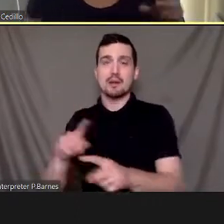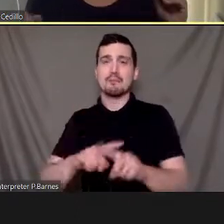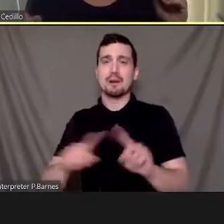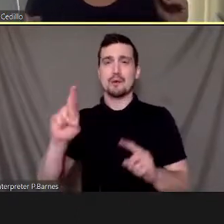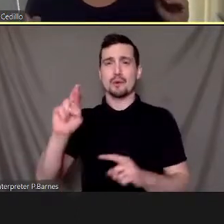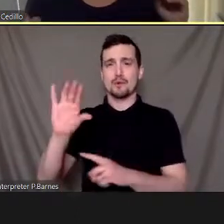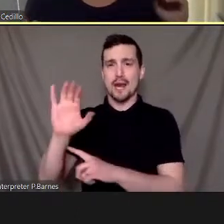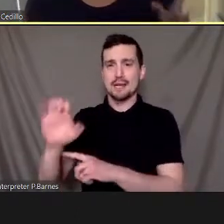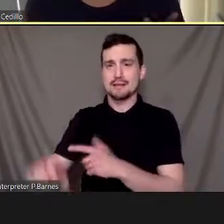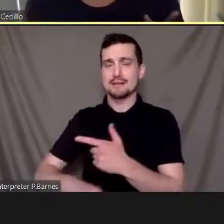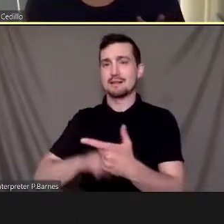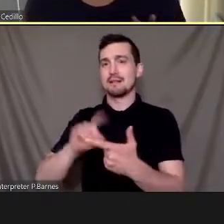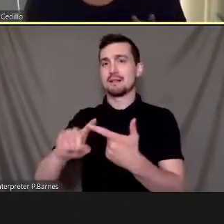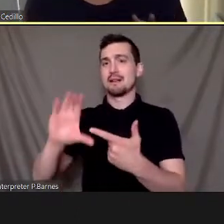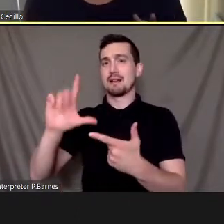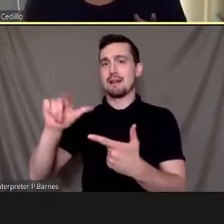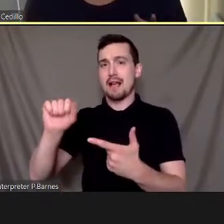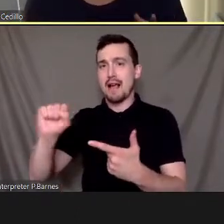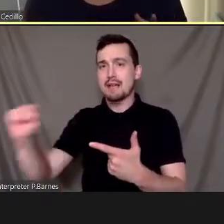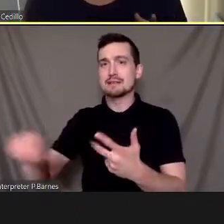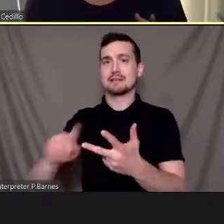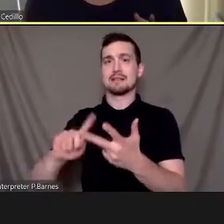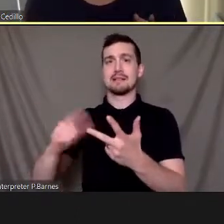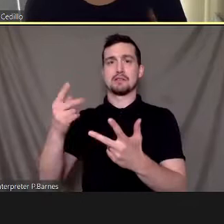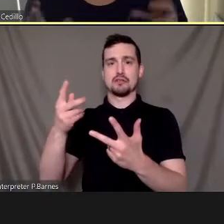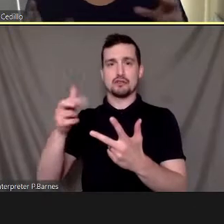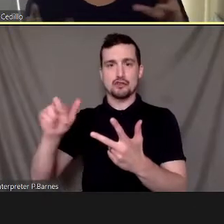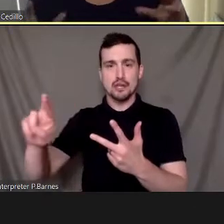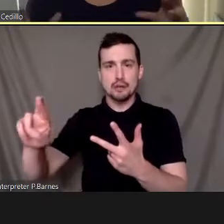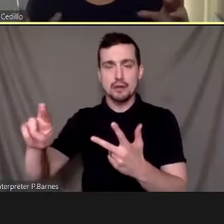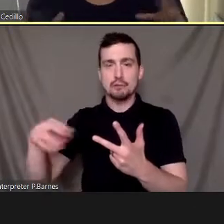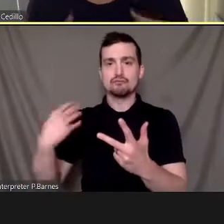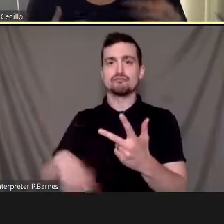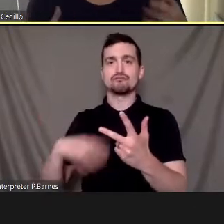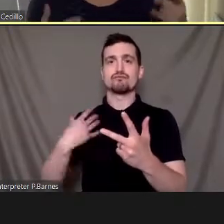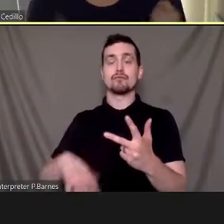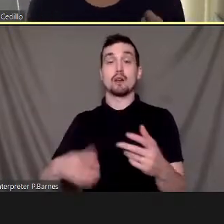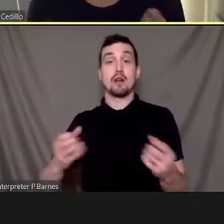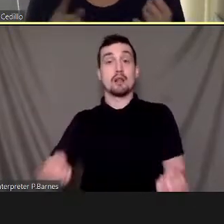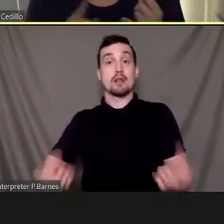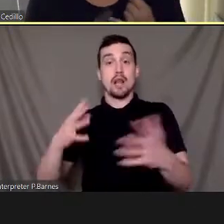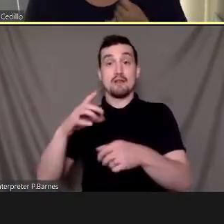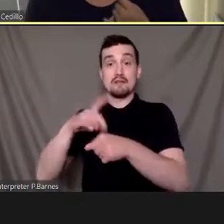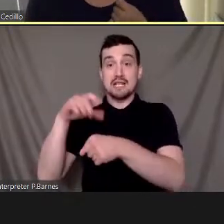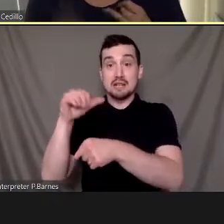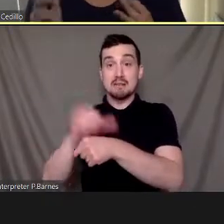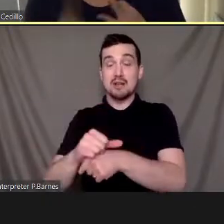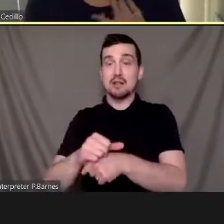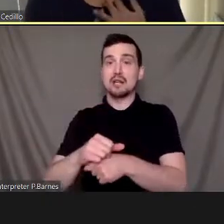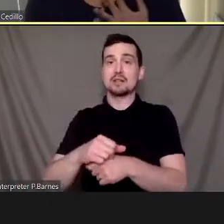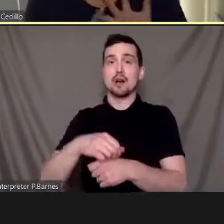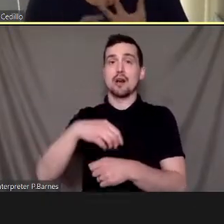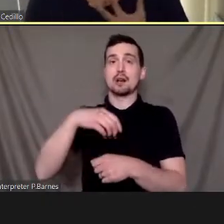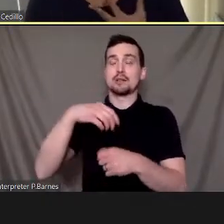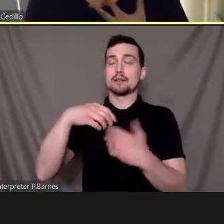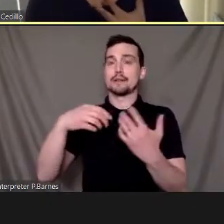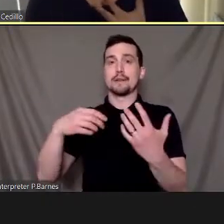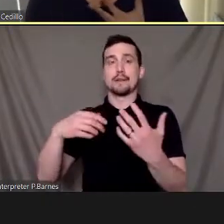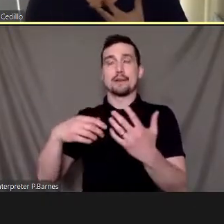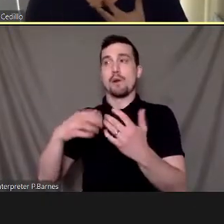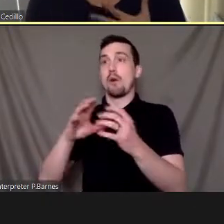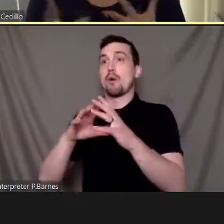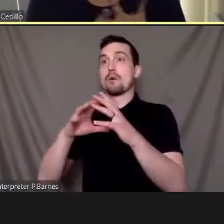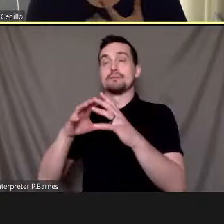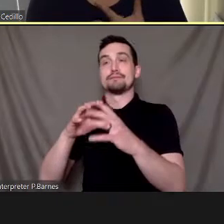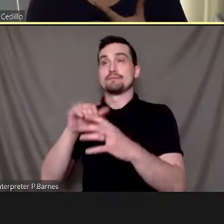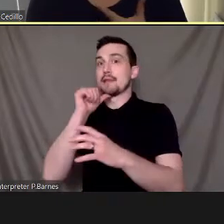class, and gender, a lot of the times disabilities either go misdiagnosed, overdiagnosed, or